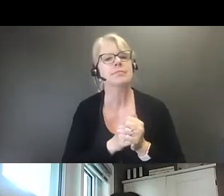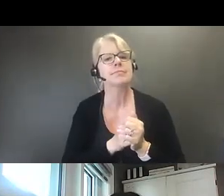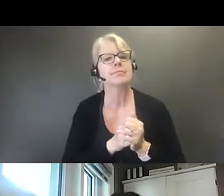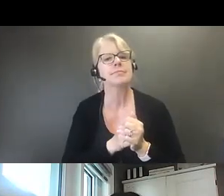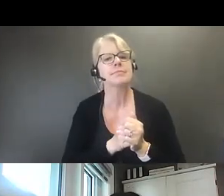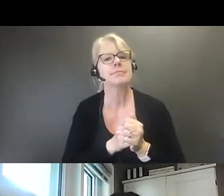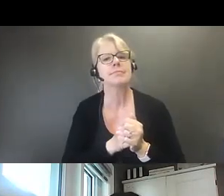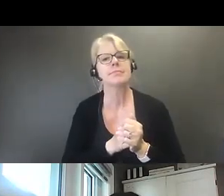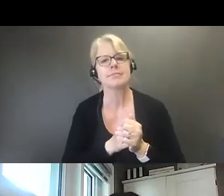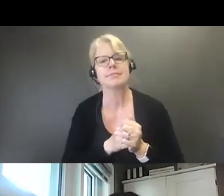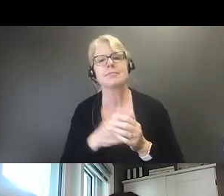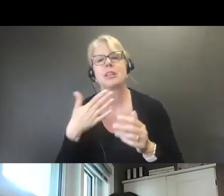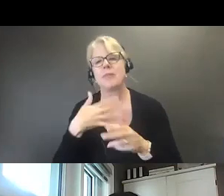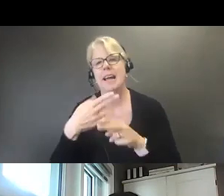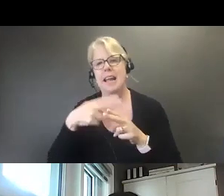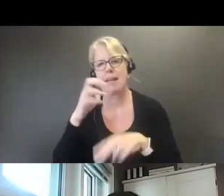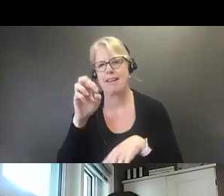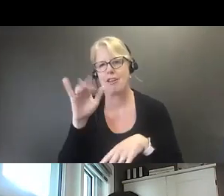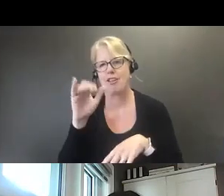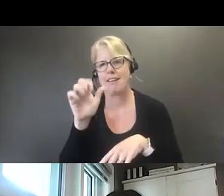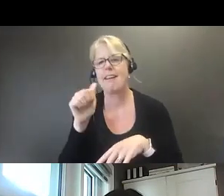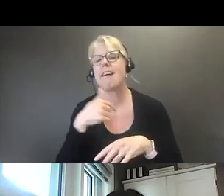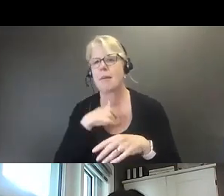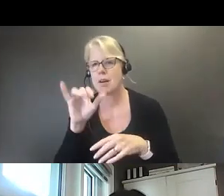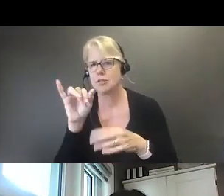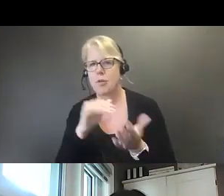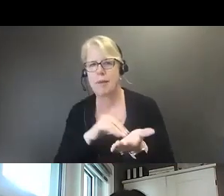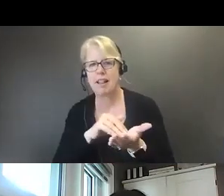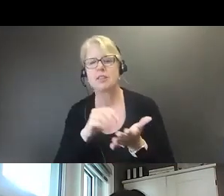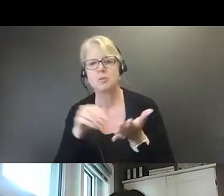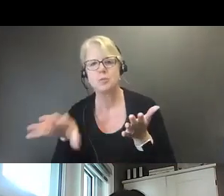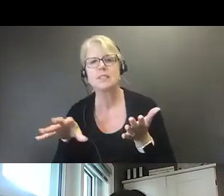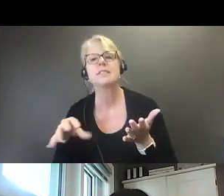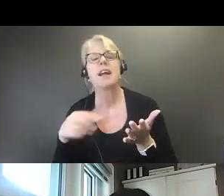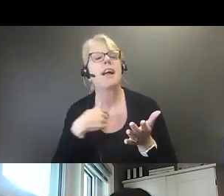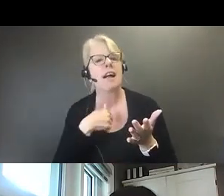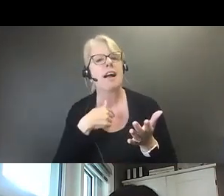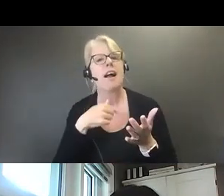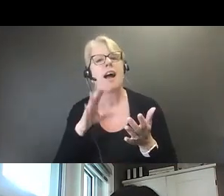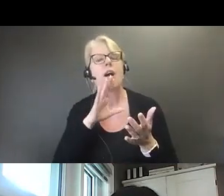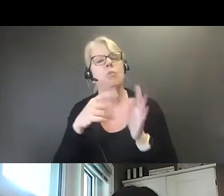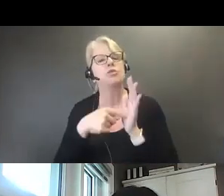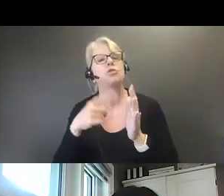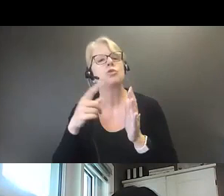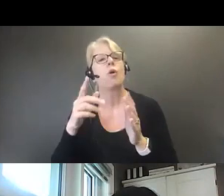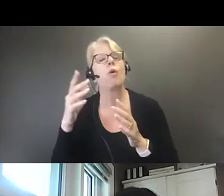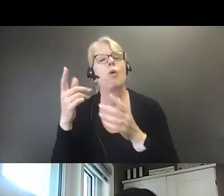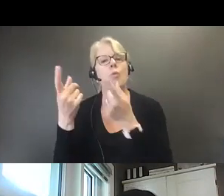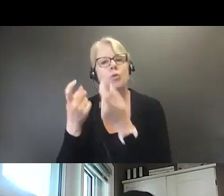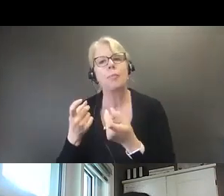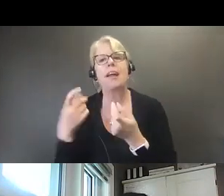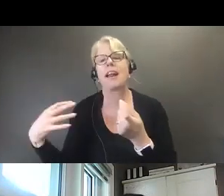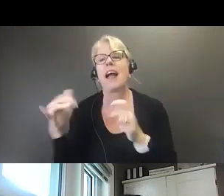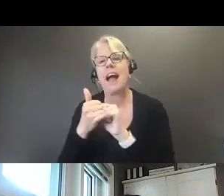Okay, so my name's Erica, and I'm also a medical student. And I'm going to walk you through our recruitment, volunteer matching, and